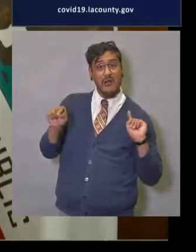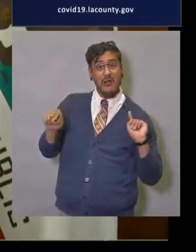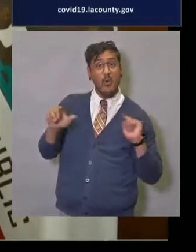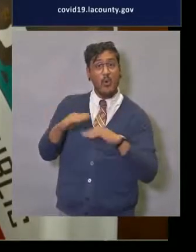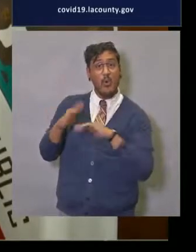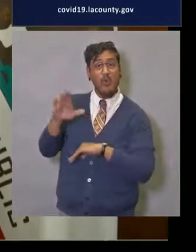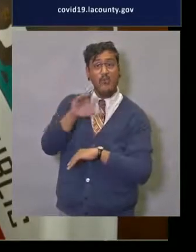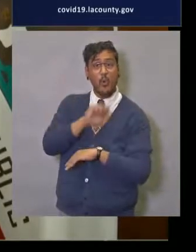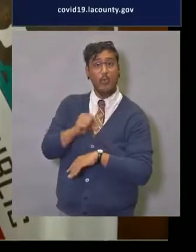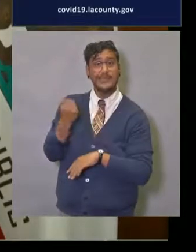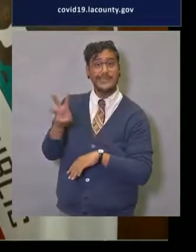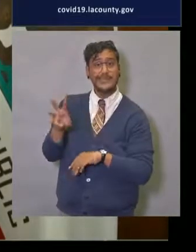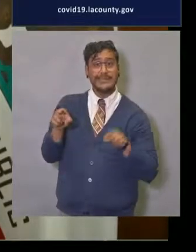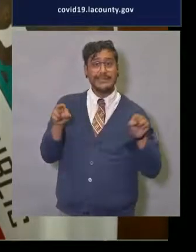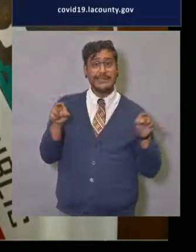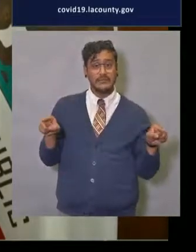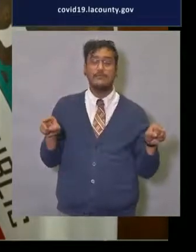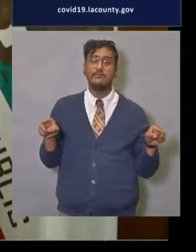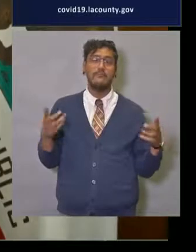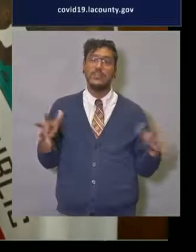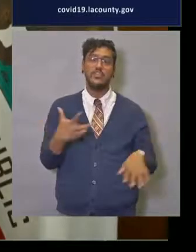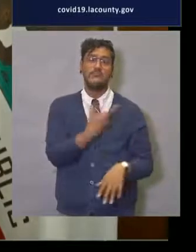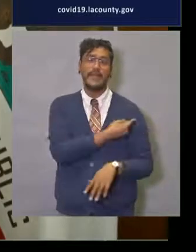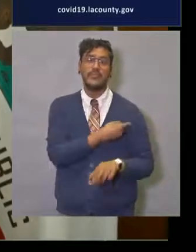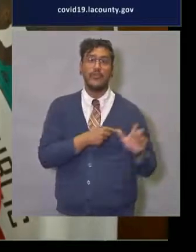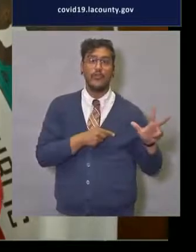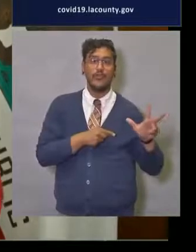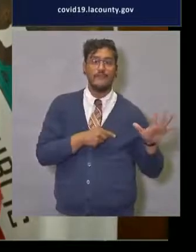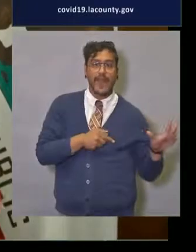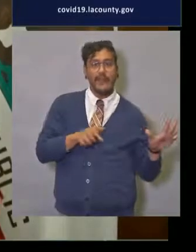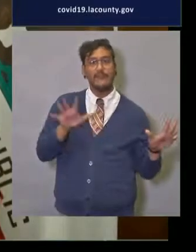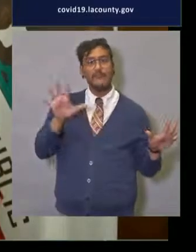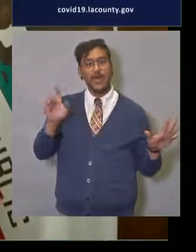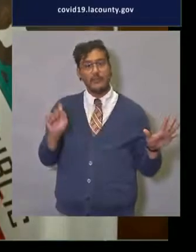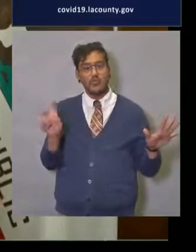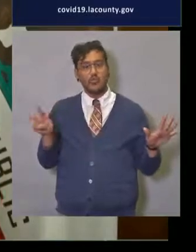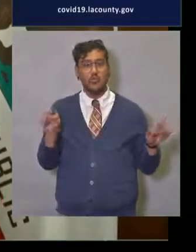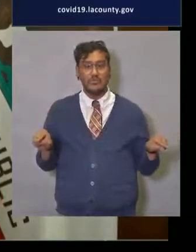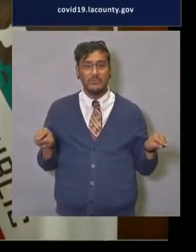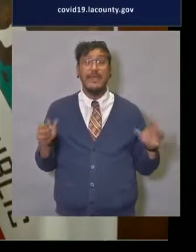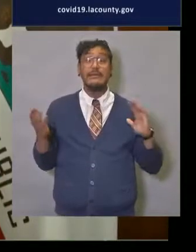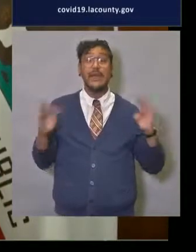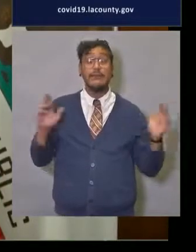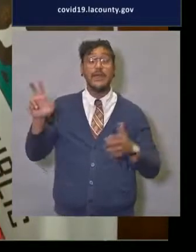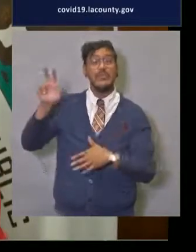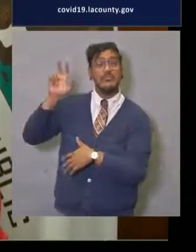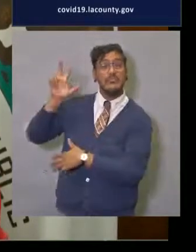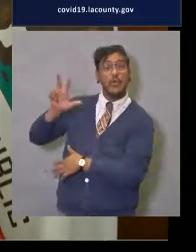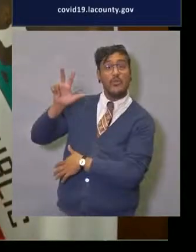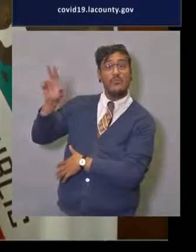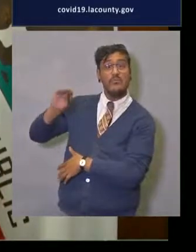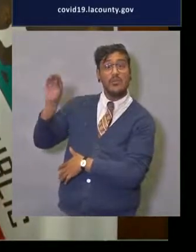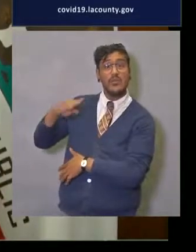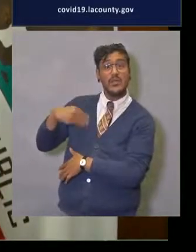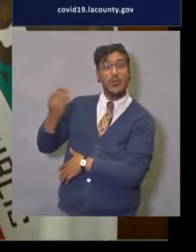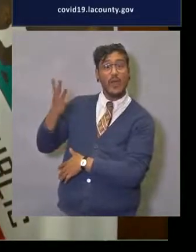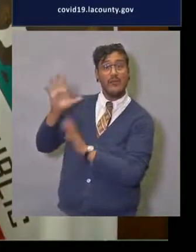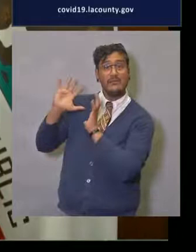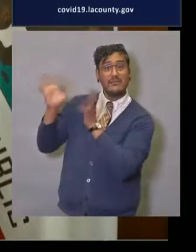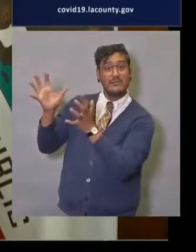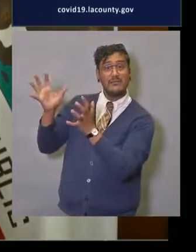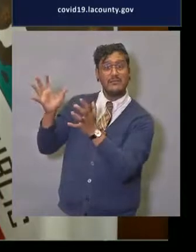of 16 have been vaccinated, compared to 33% of their white counterparts. And over the age